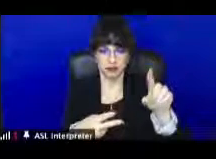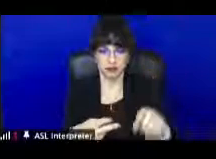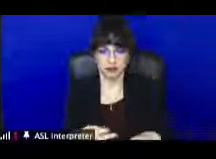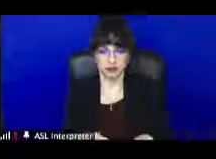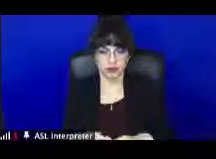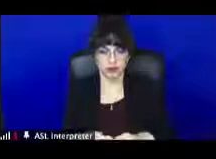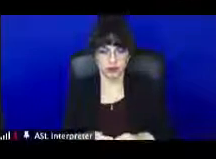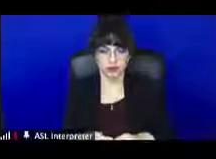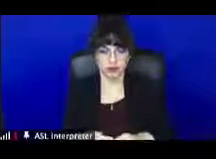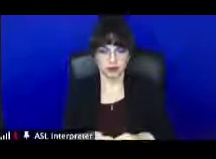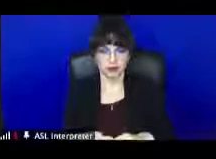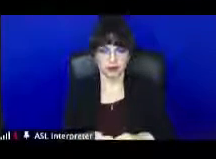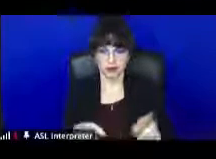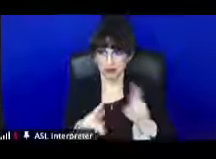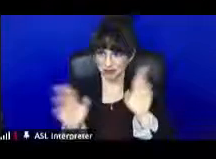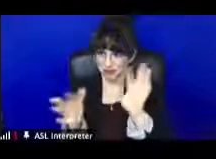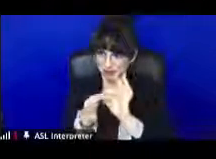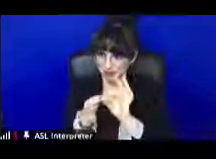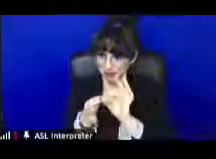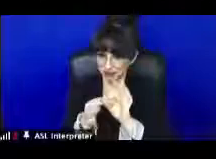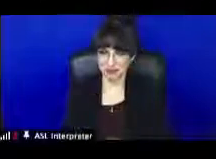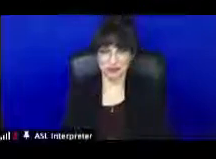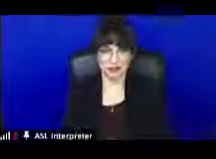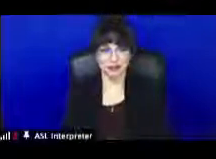I will be promoting you now.